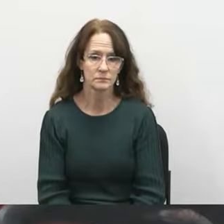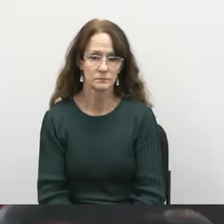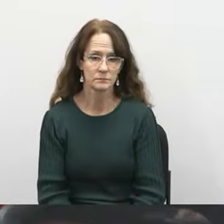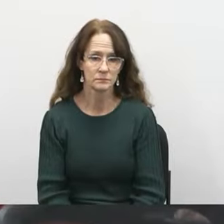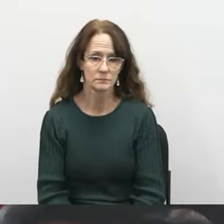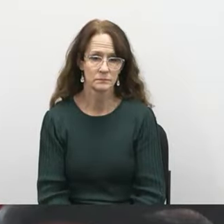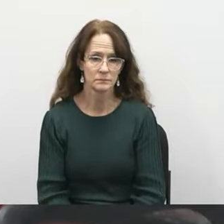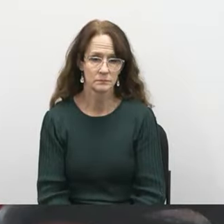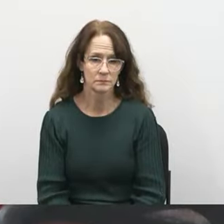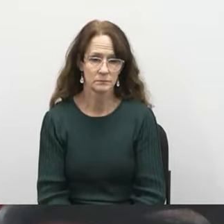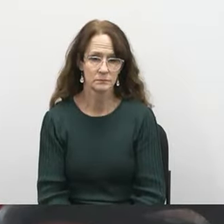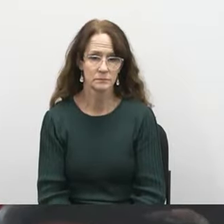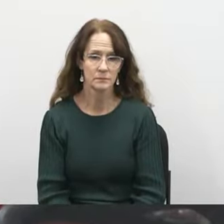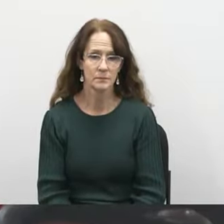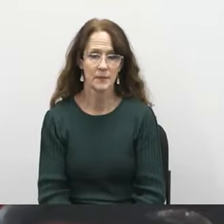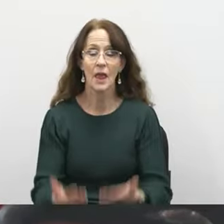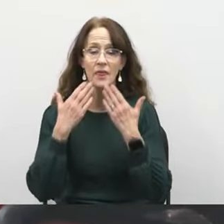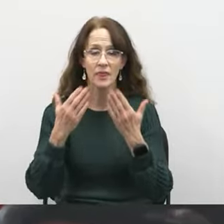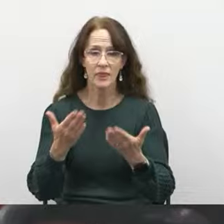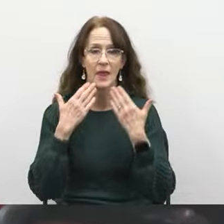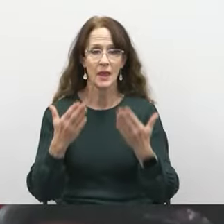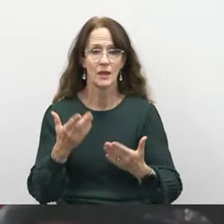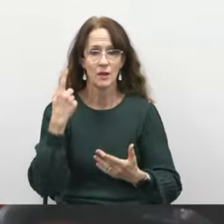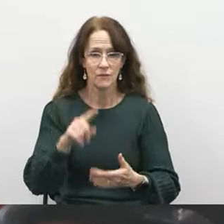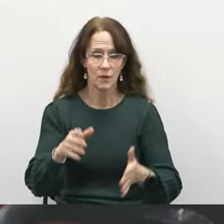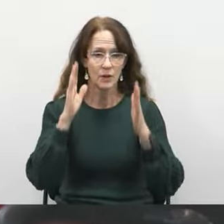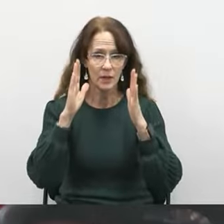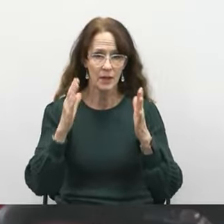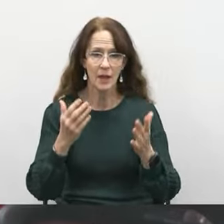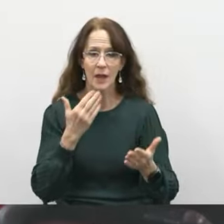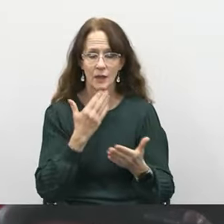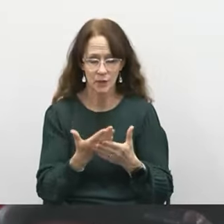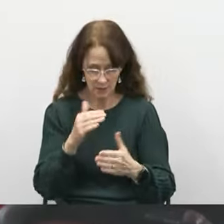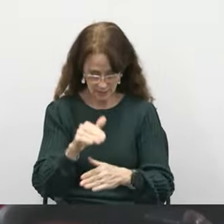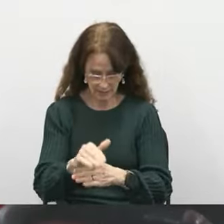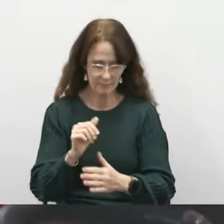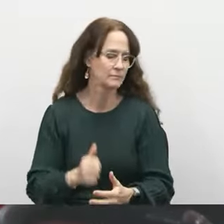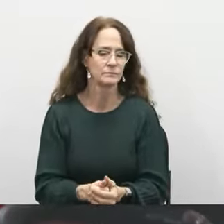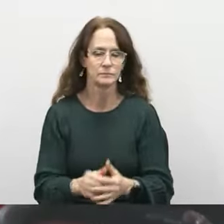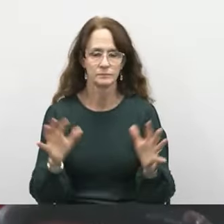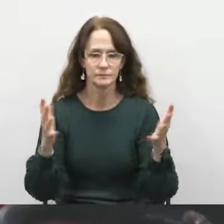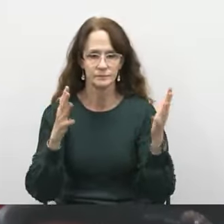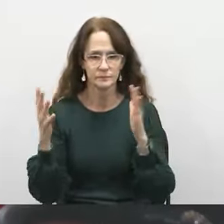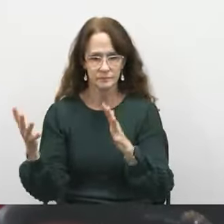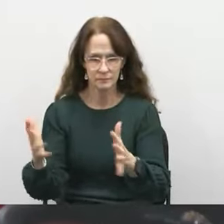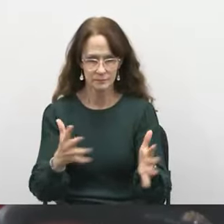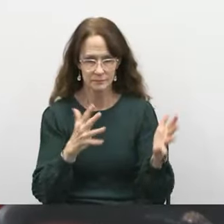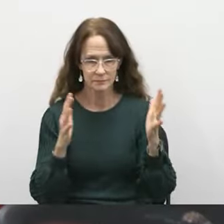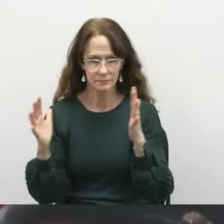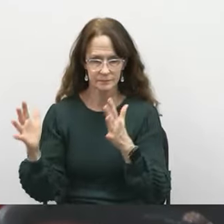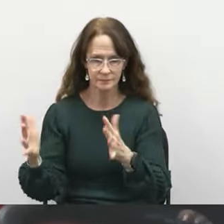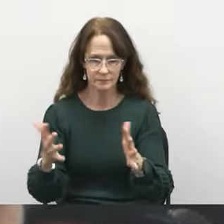y buenas noches. Thank you very much for your attention and good night. Thank you.